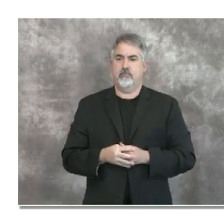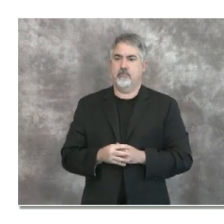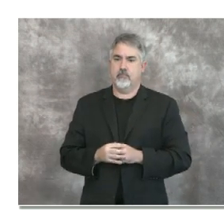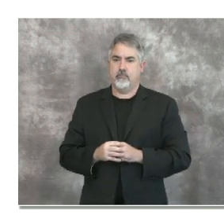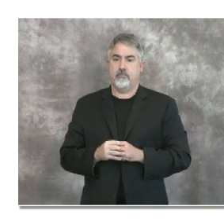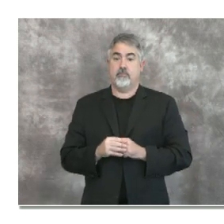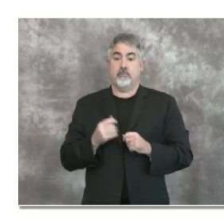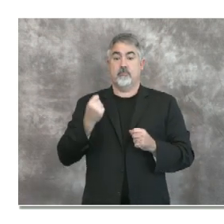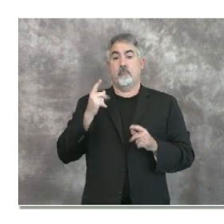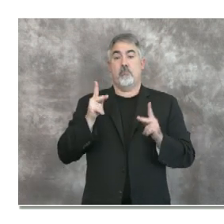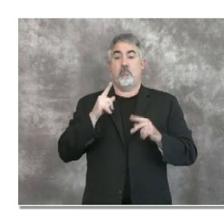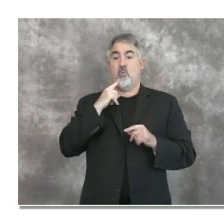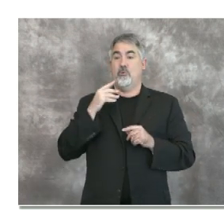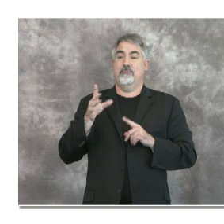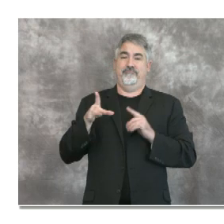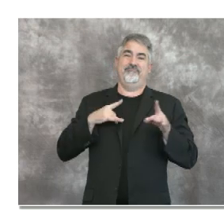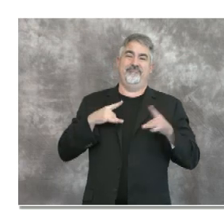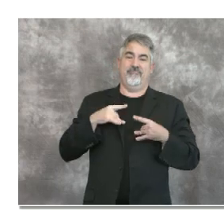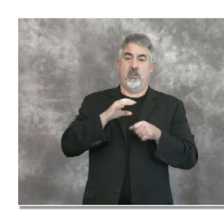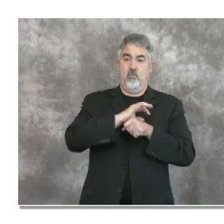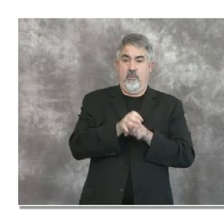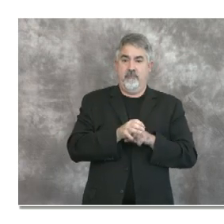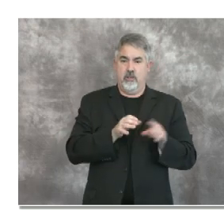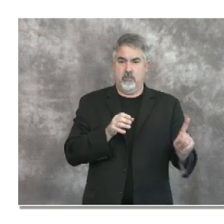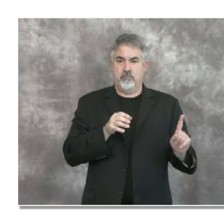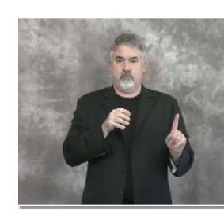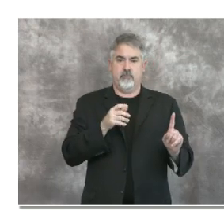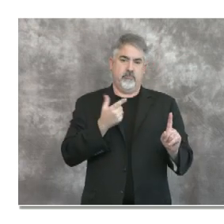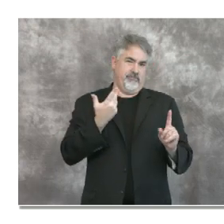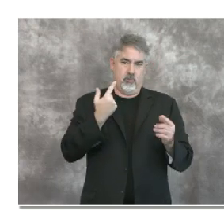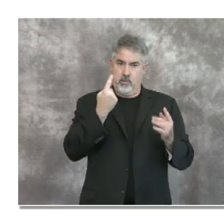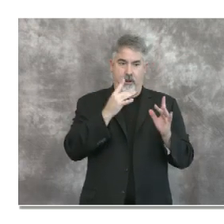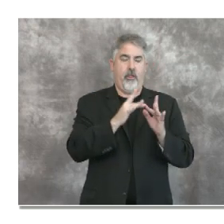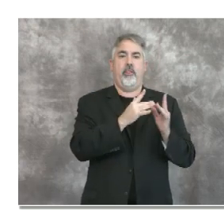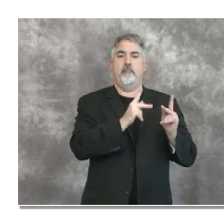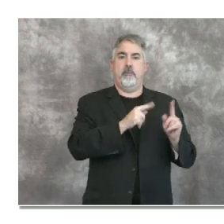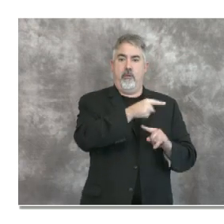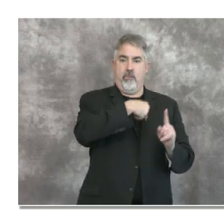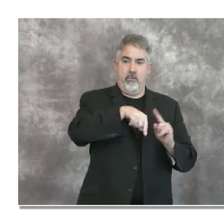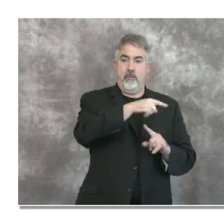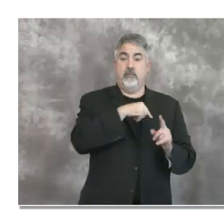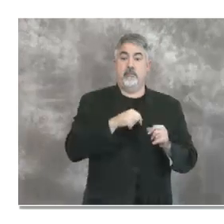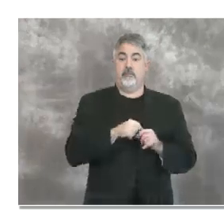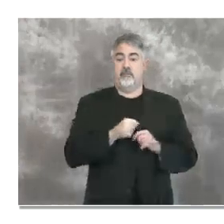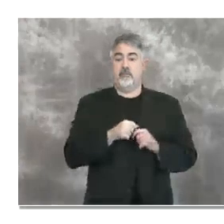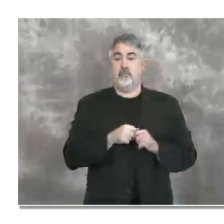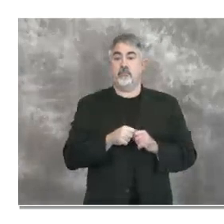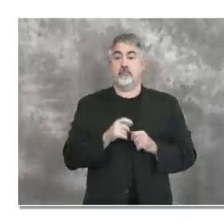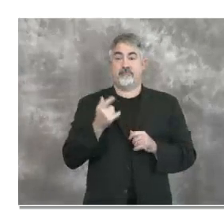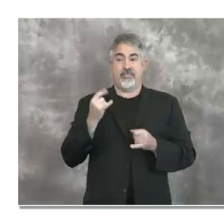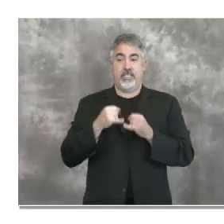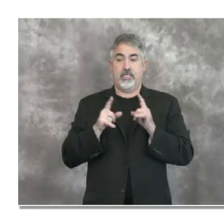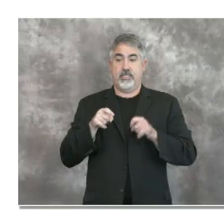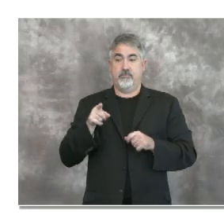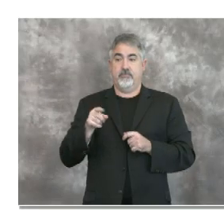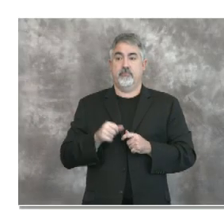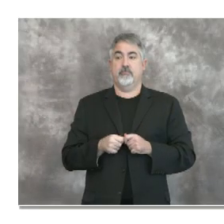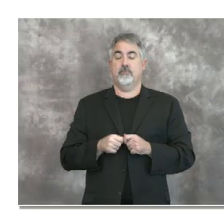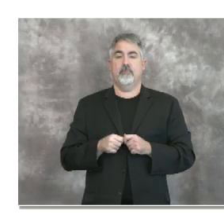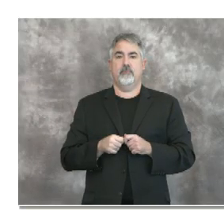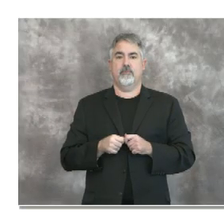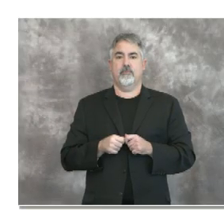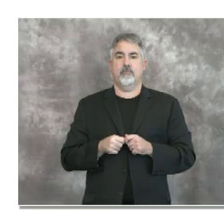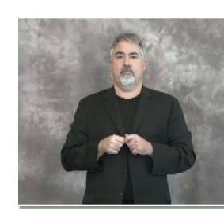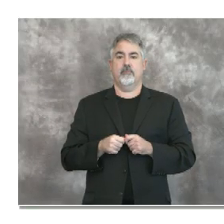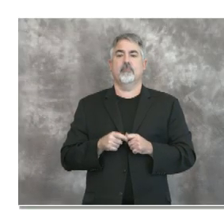individuals that are exposed to them or have contact with them. And then in this last slide, what I'd just like to briefly go over is